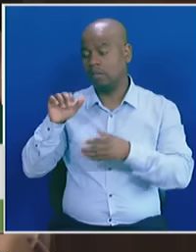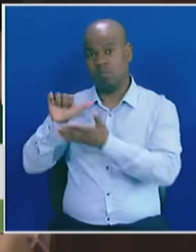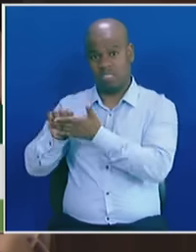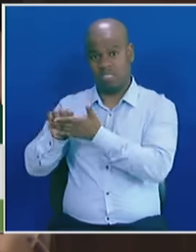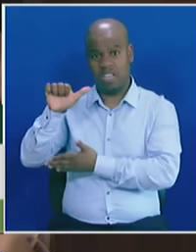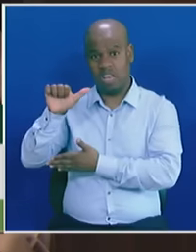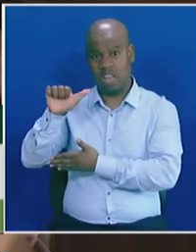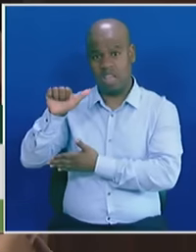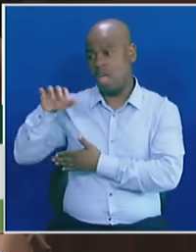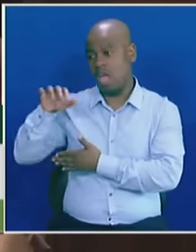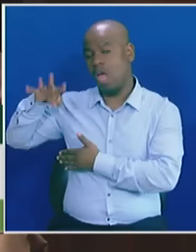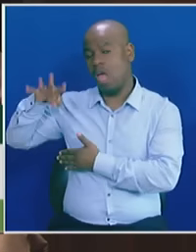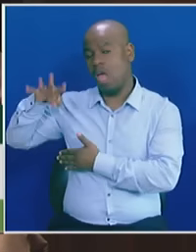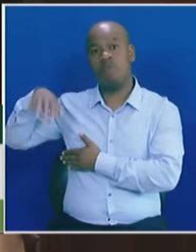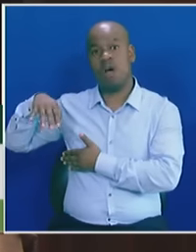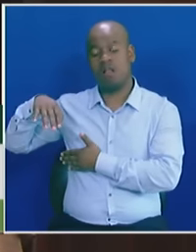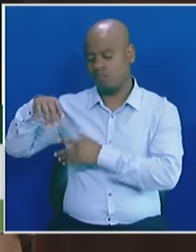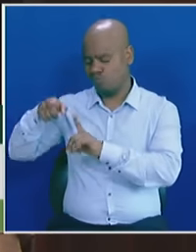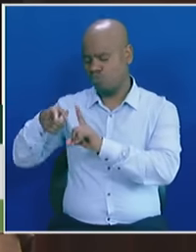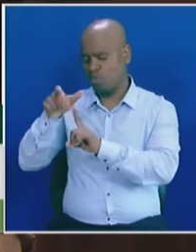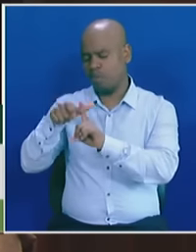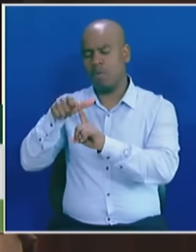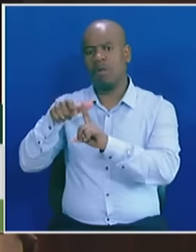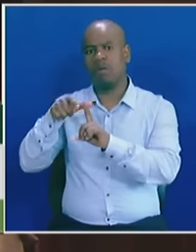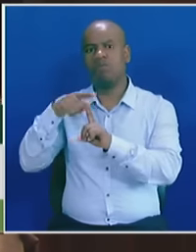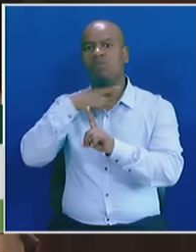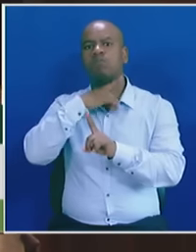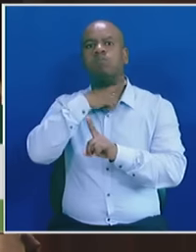Not because he had to be hanged,